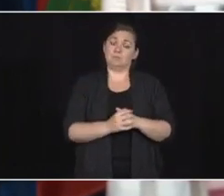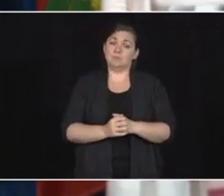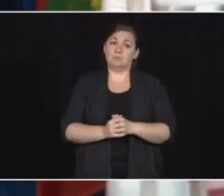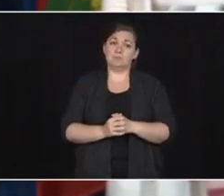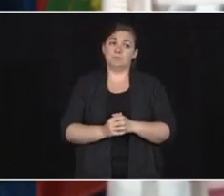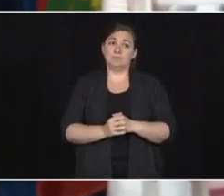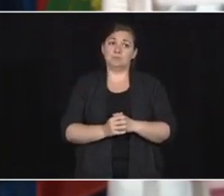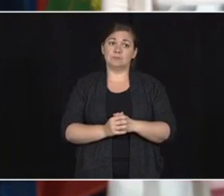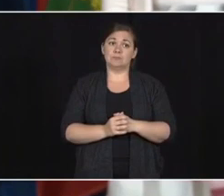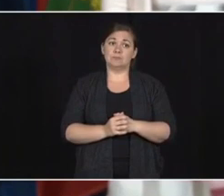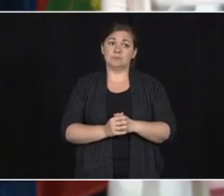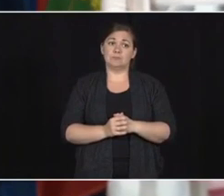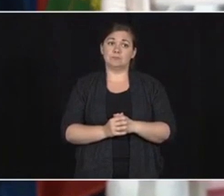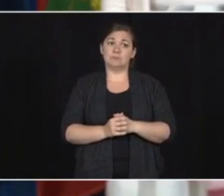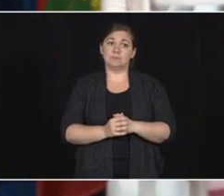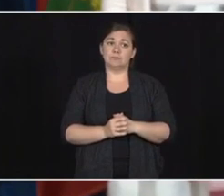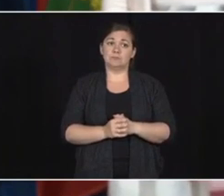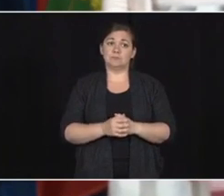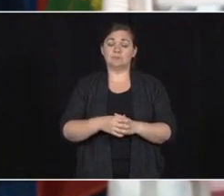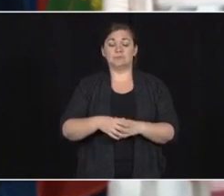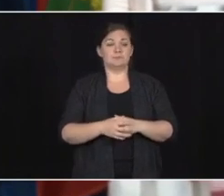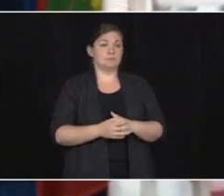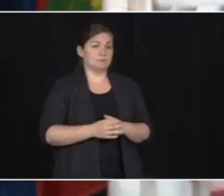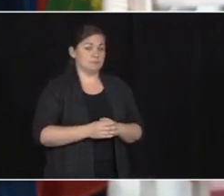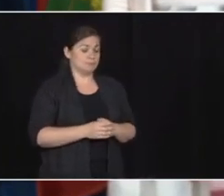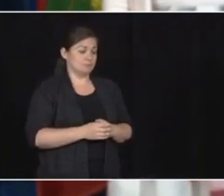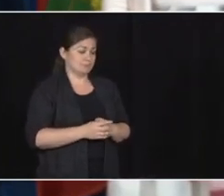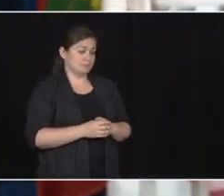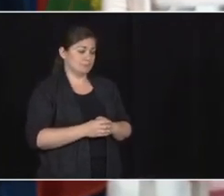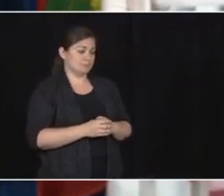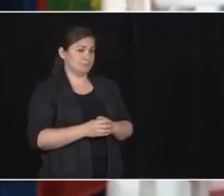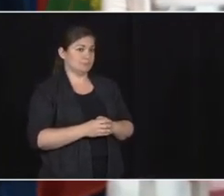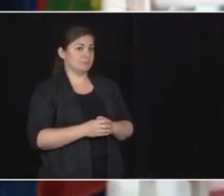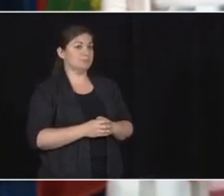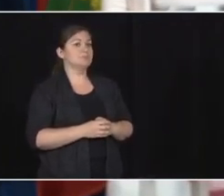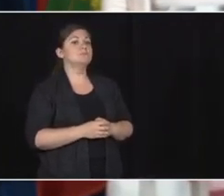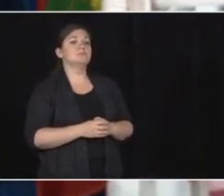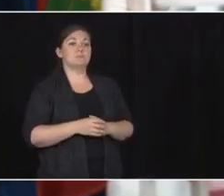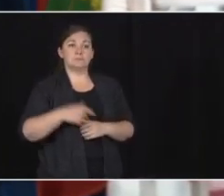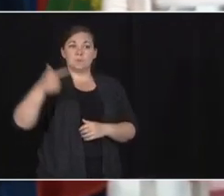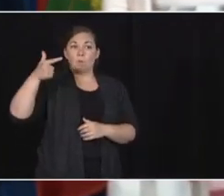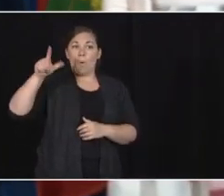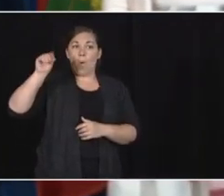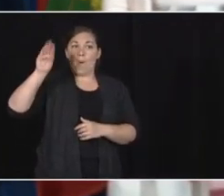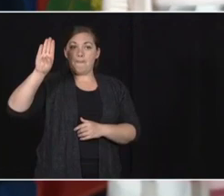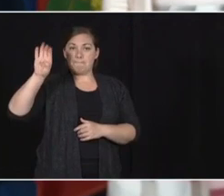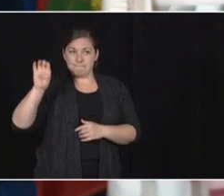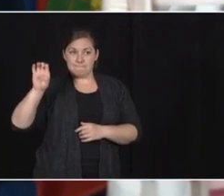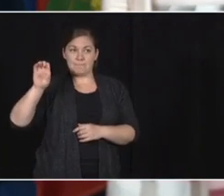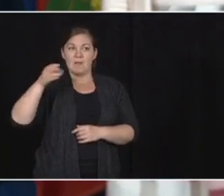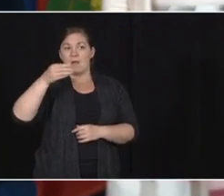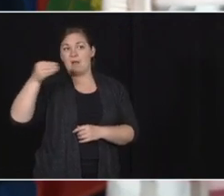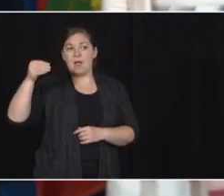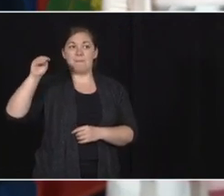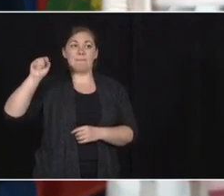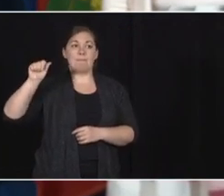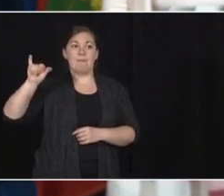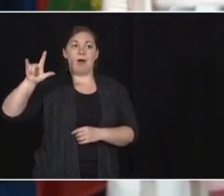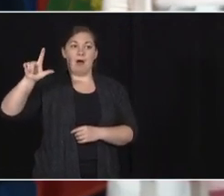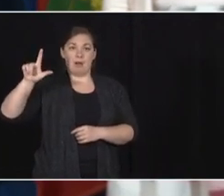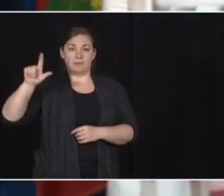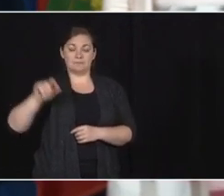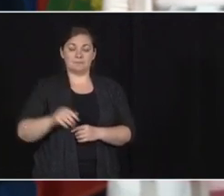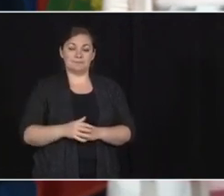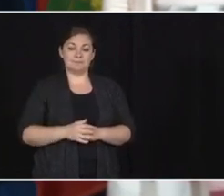Last question. Last question comes from Laura Stone from the Globe and Mail. Please go ahead. Hi, Laura.